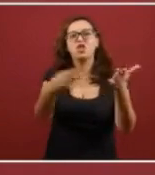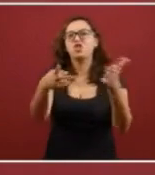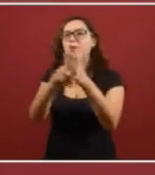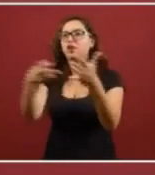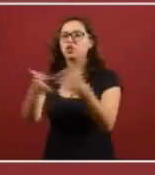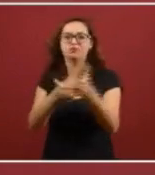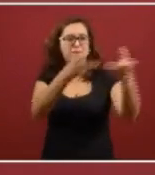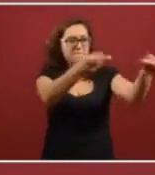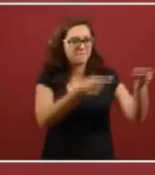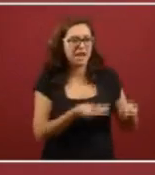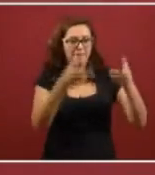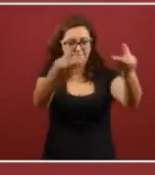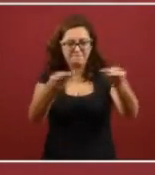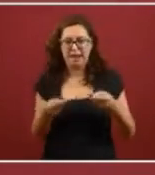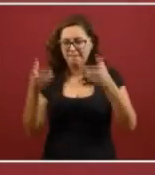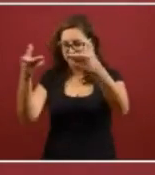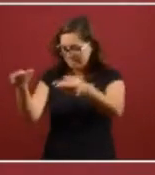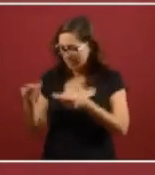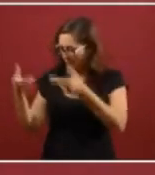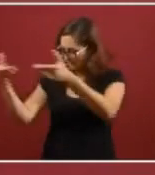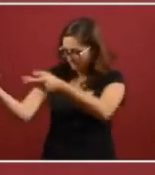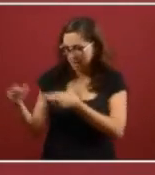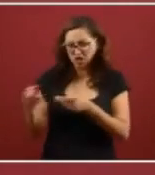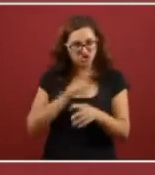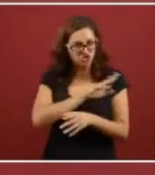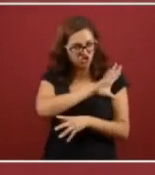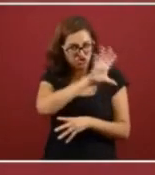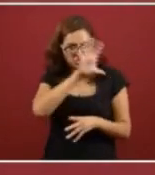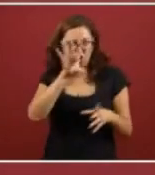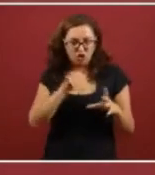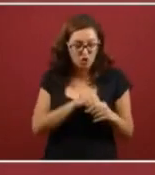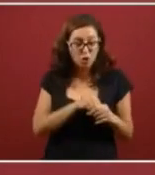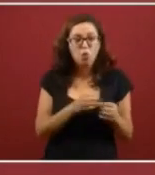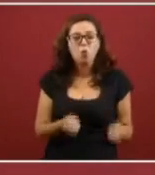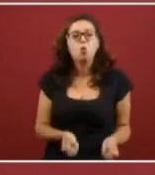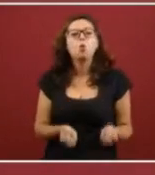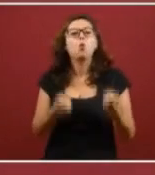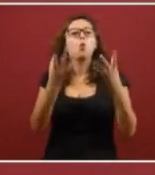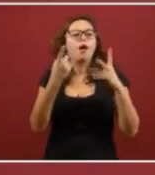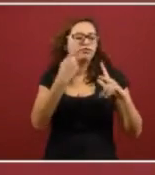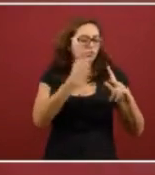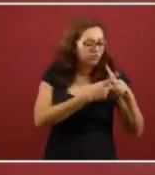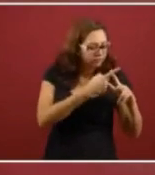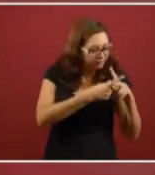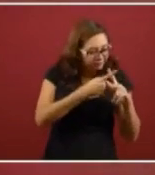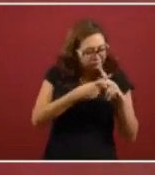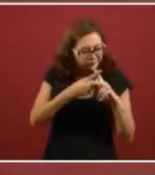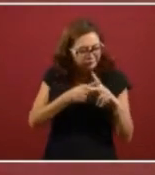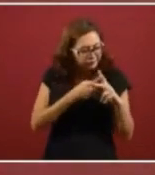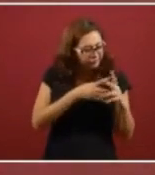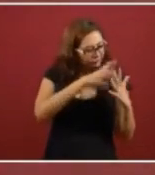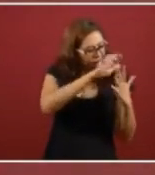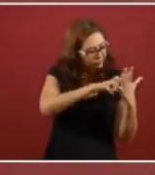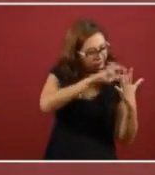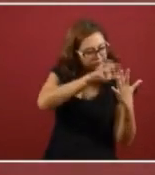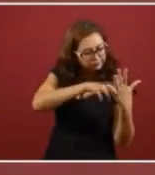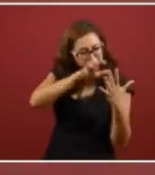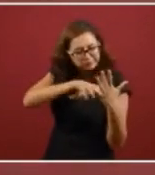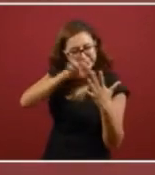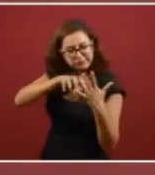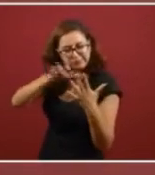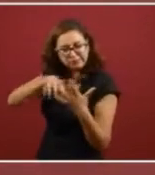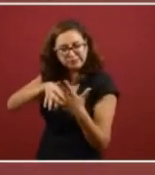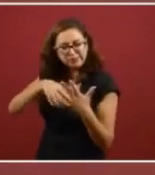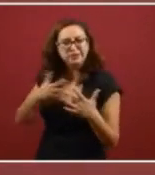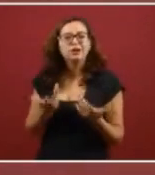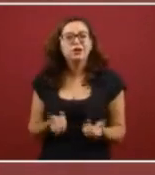table and put all the newspapers on it. Y cuenten las columnas. And count how many columns. Por eso había un there